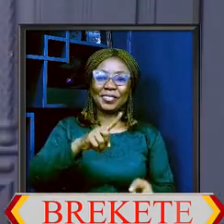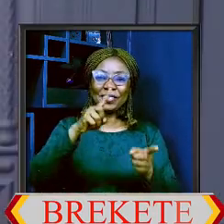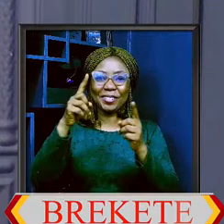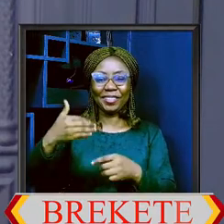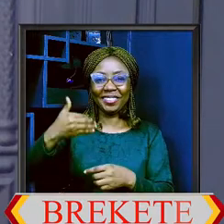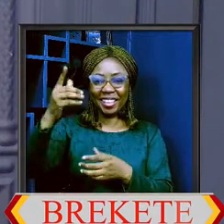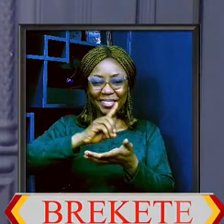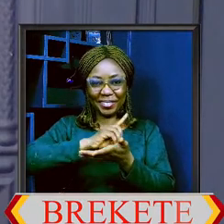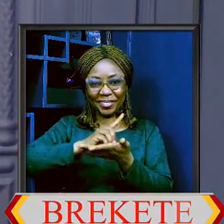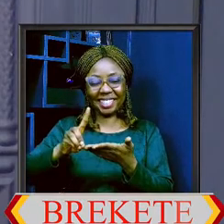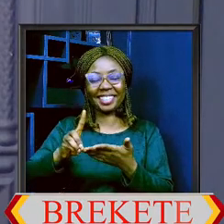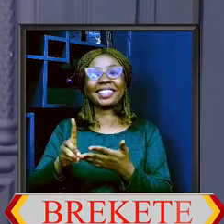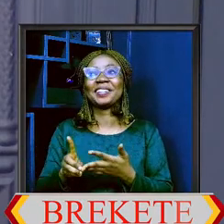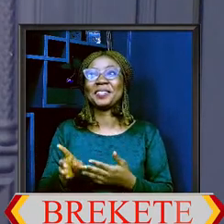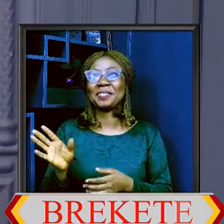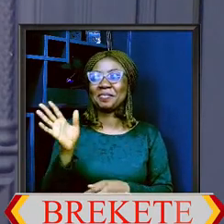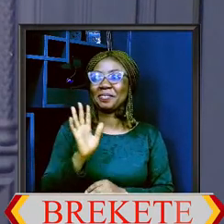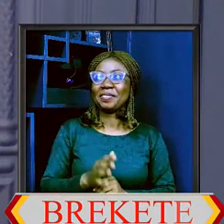the